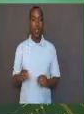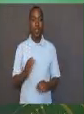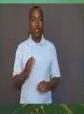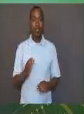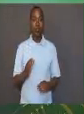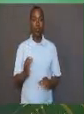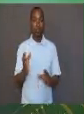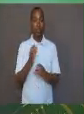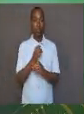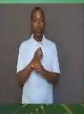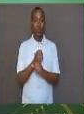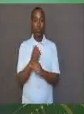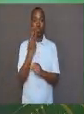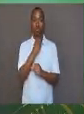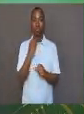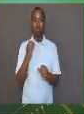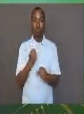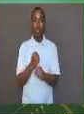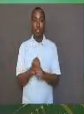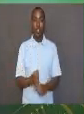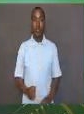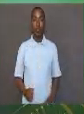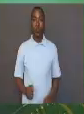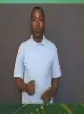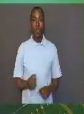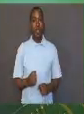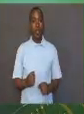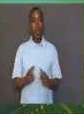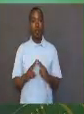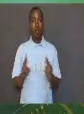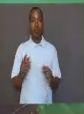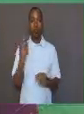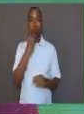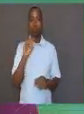summaries. I am sure they are very insightful.